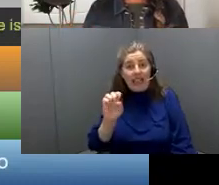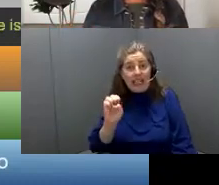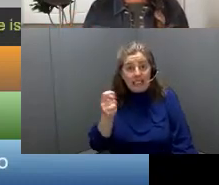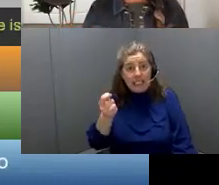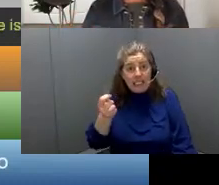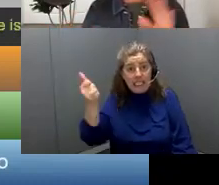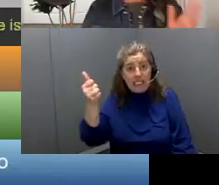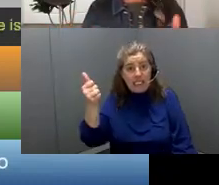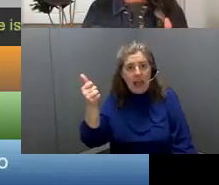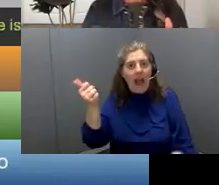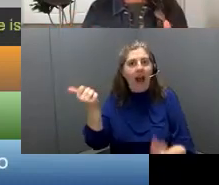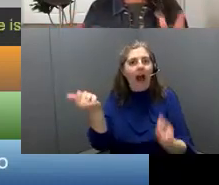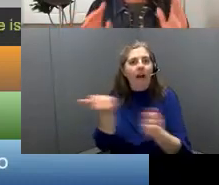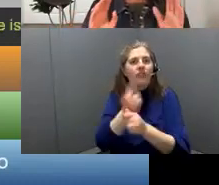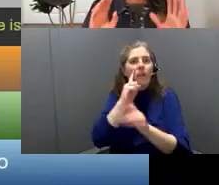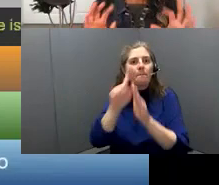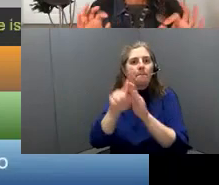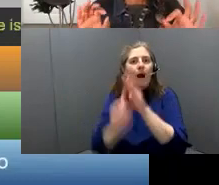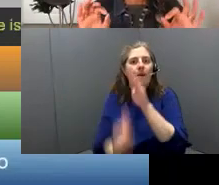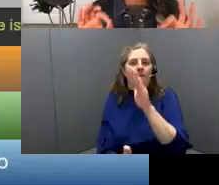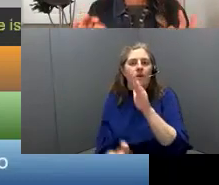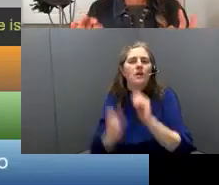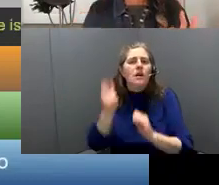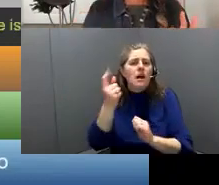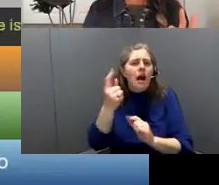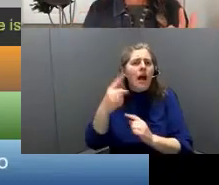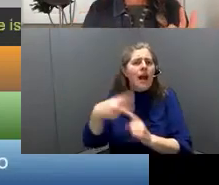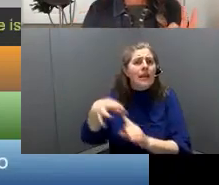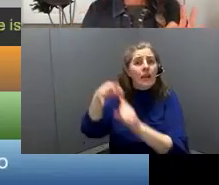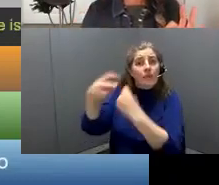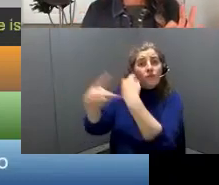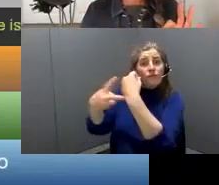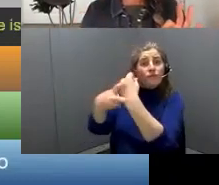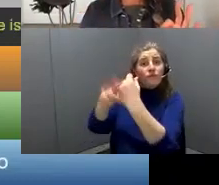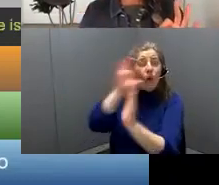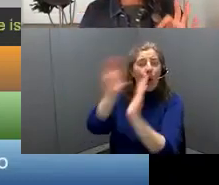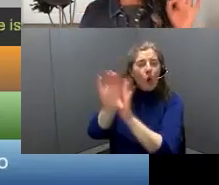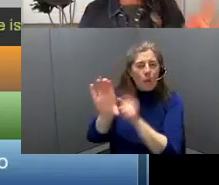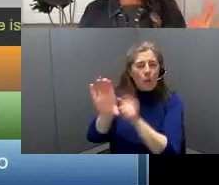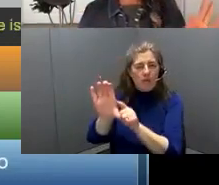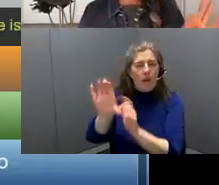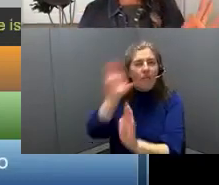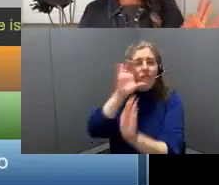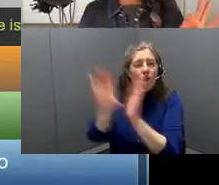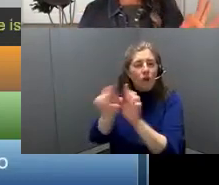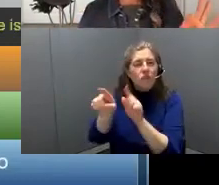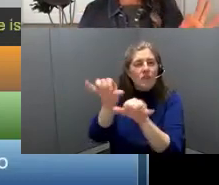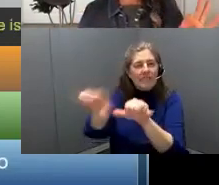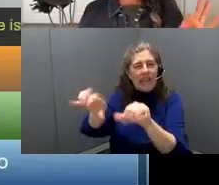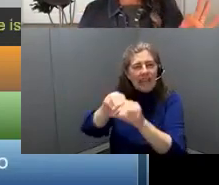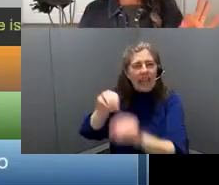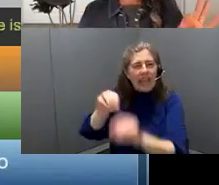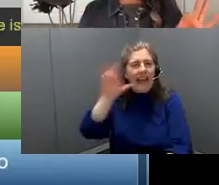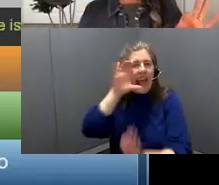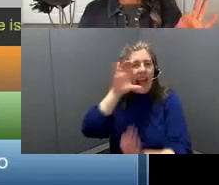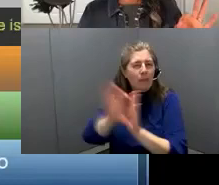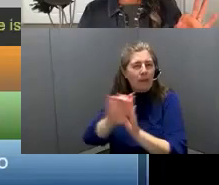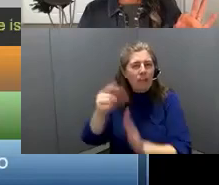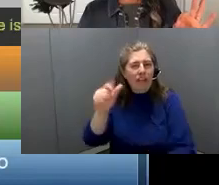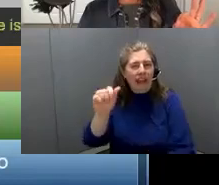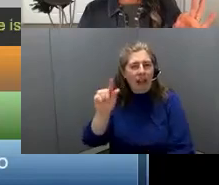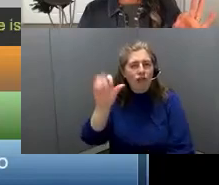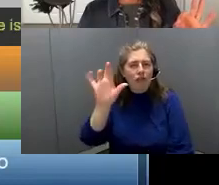show you, everything's going to be gone except for your photos. The only thing that stays are going to be your image gallery.